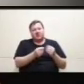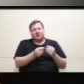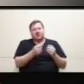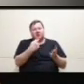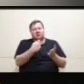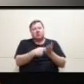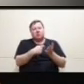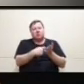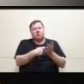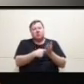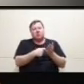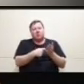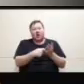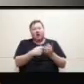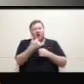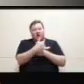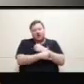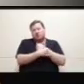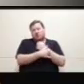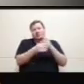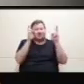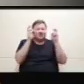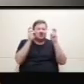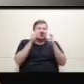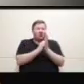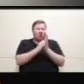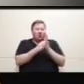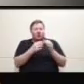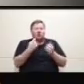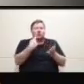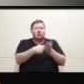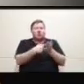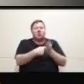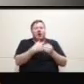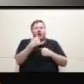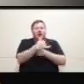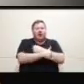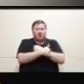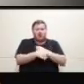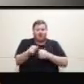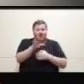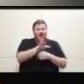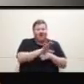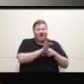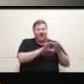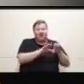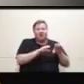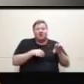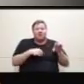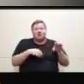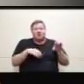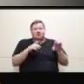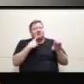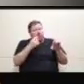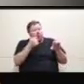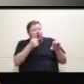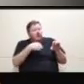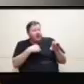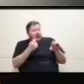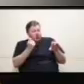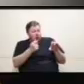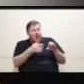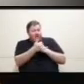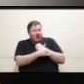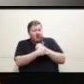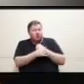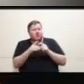them. So it doesn't matter how well you did. The argument is whether was this what was planned, and the issue is no. And your answer should